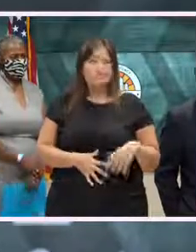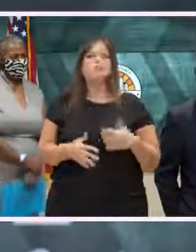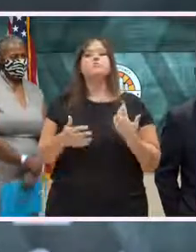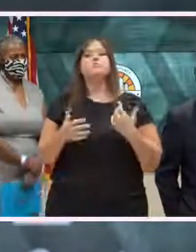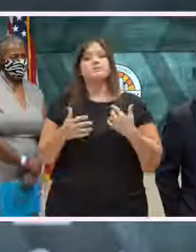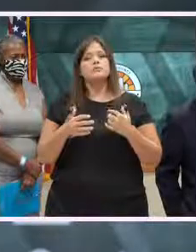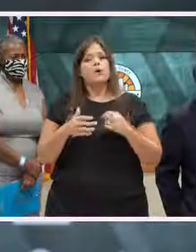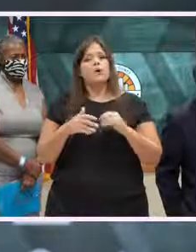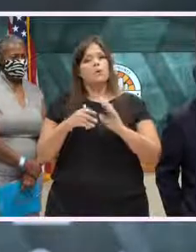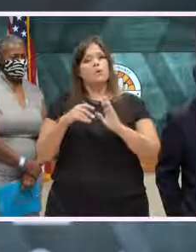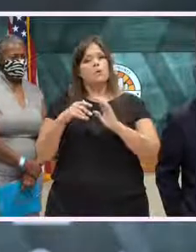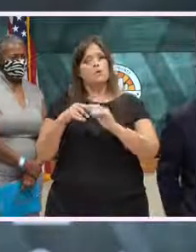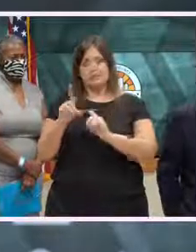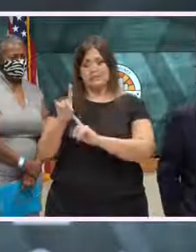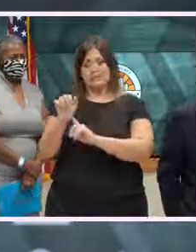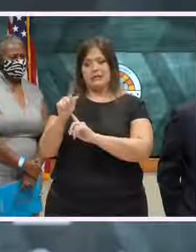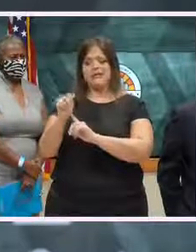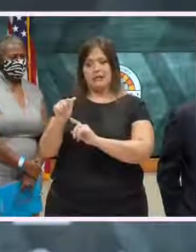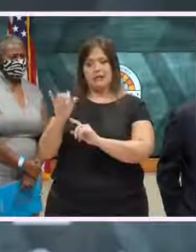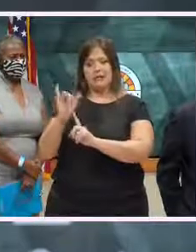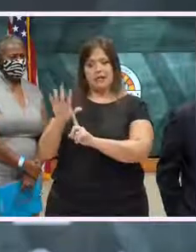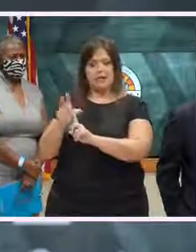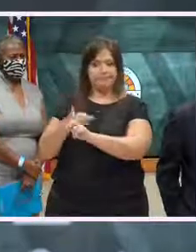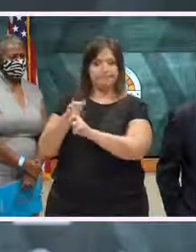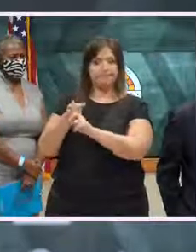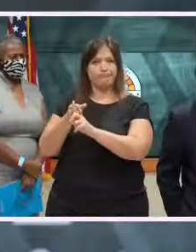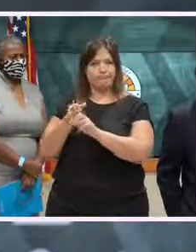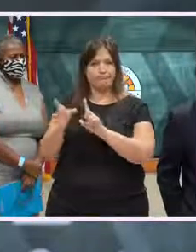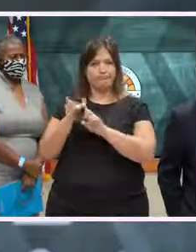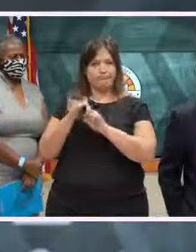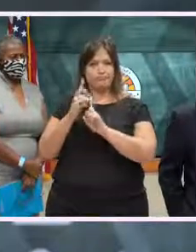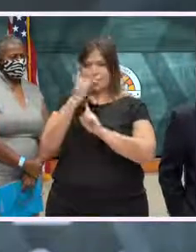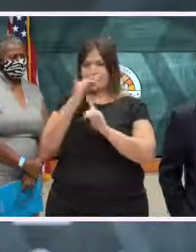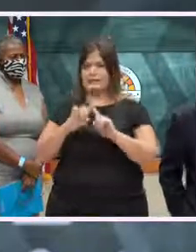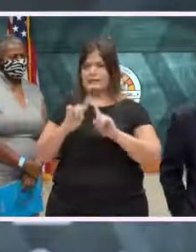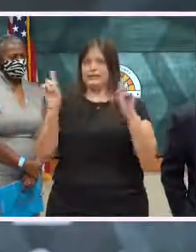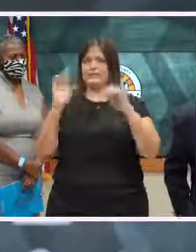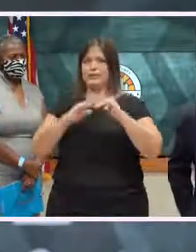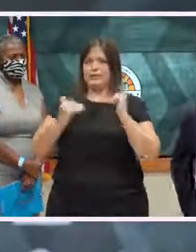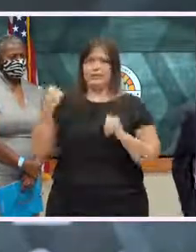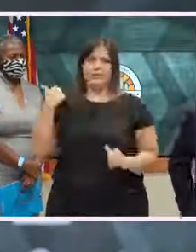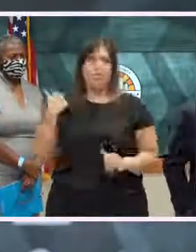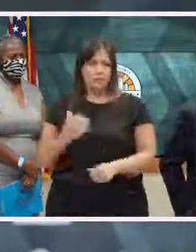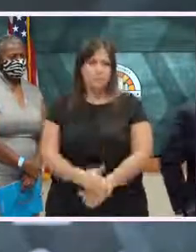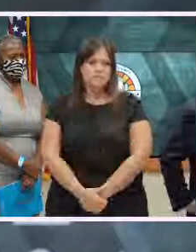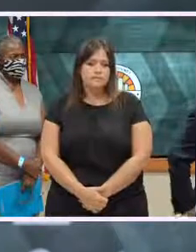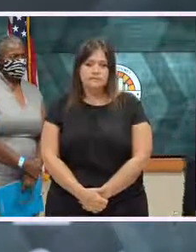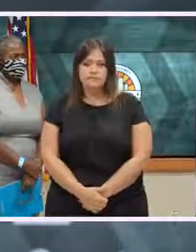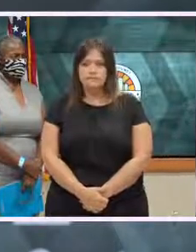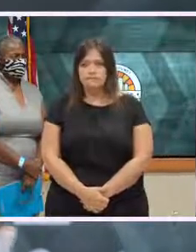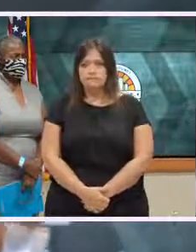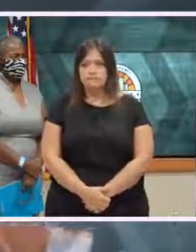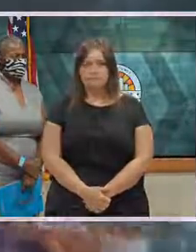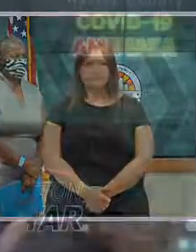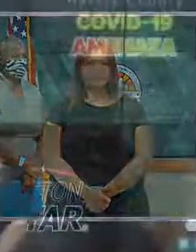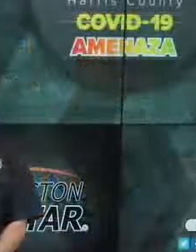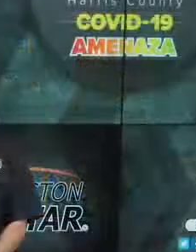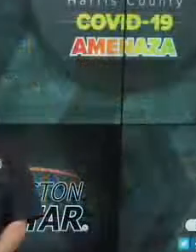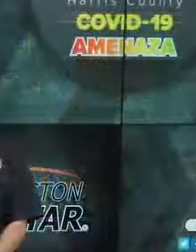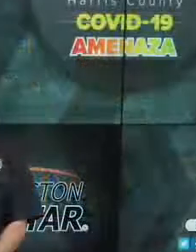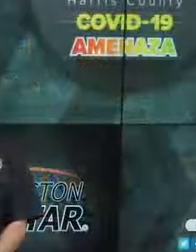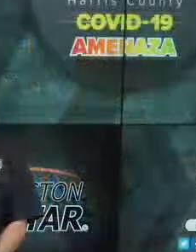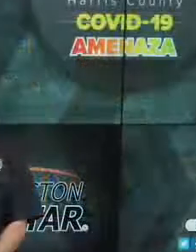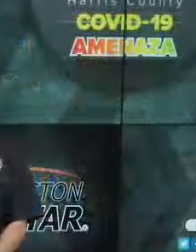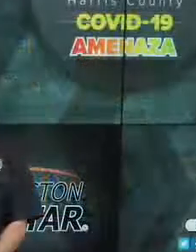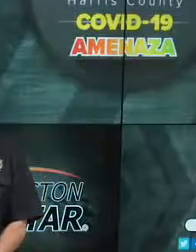COVID presents with the Delta variant may have some differences from what we've seen previously. Sorry. Just